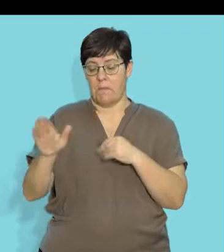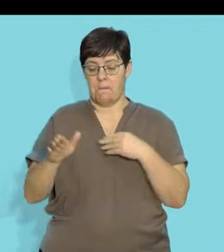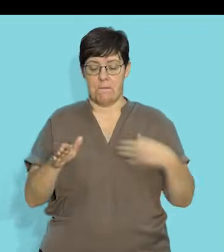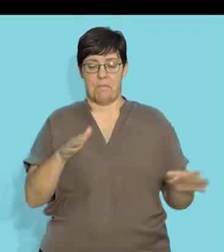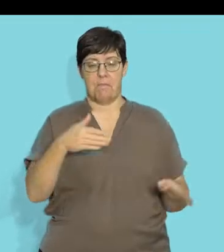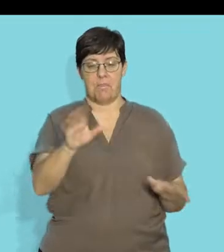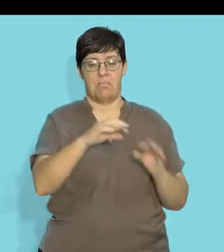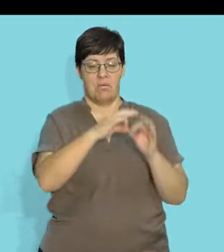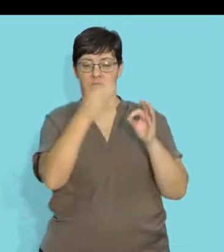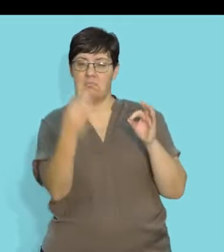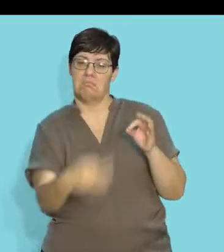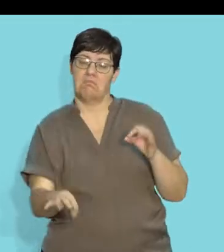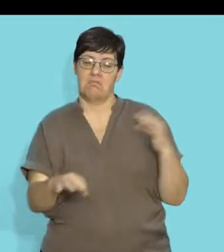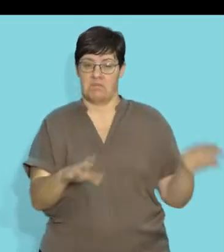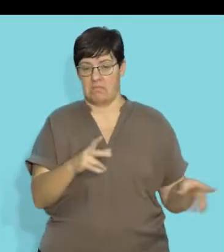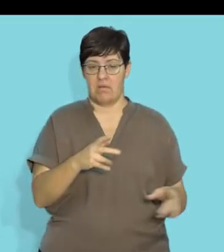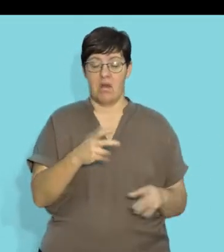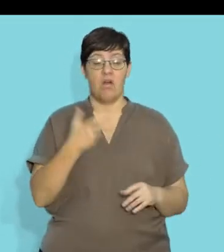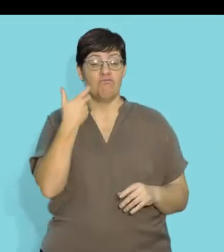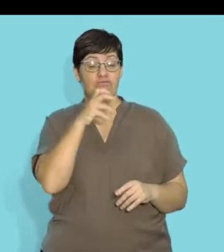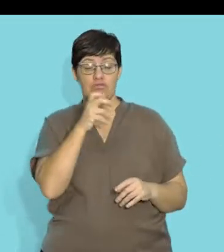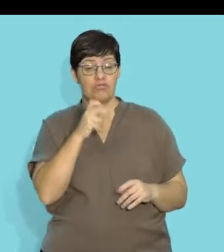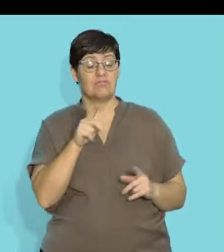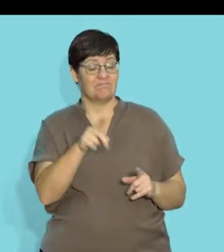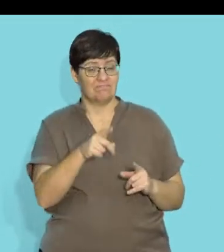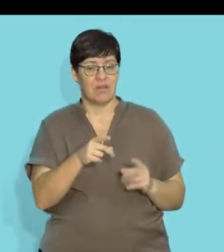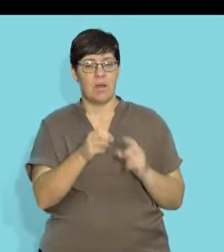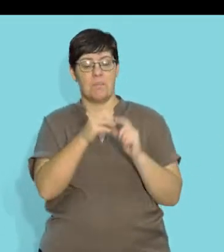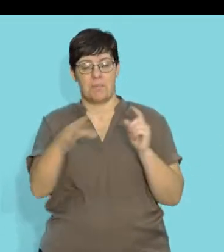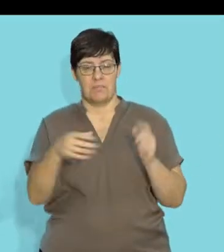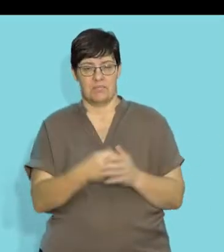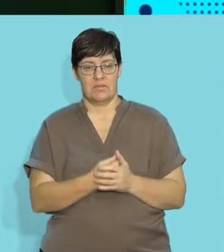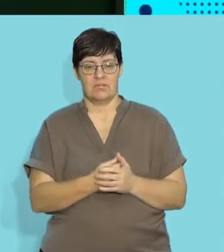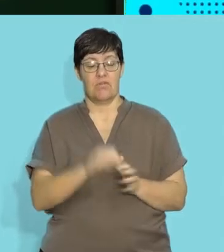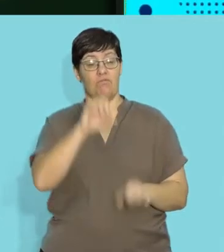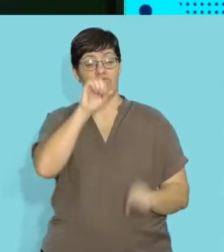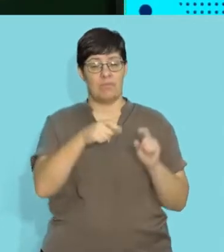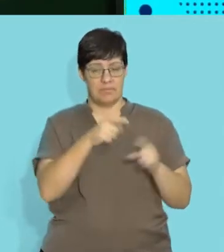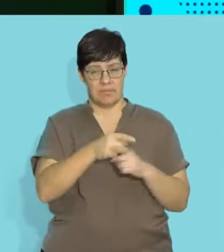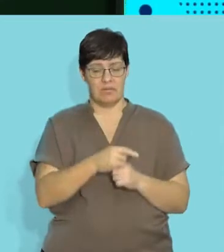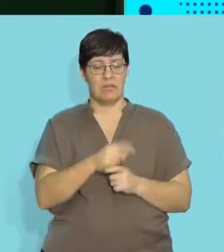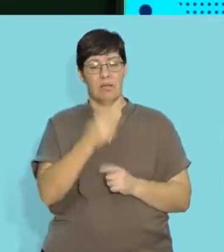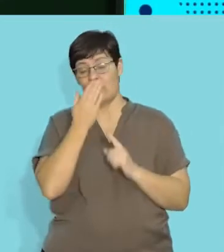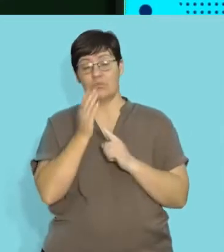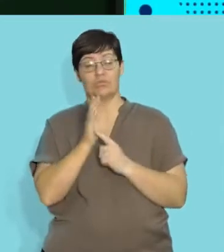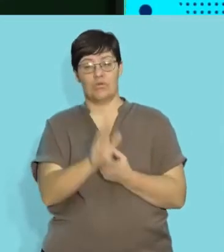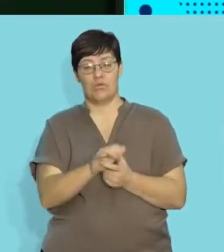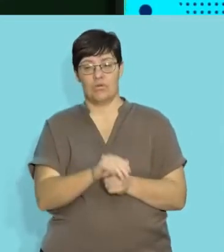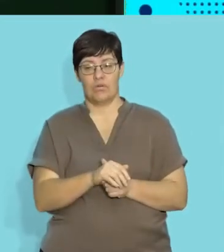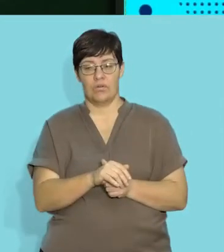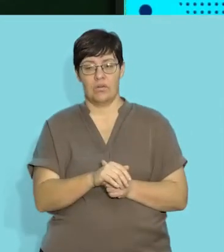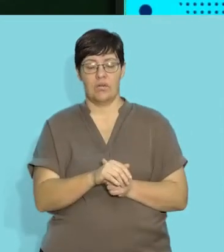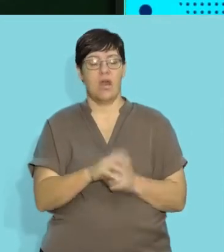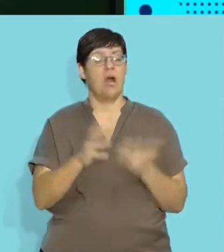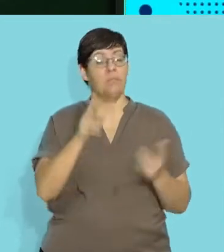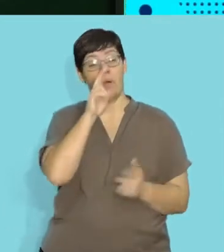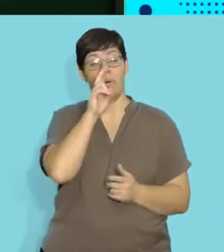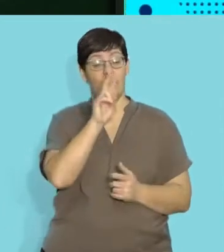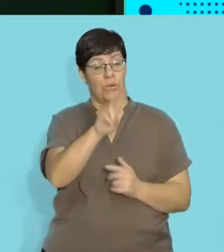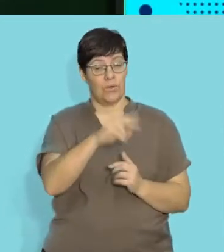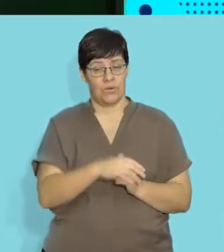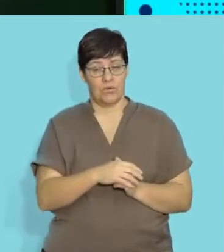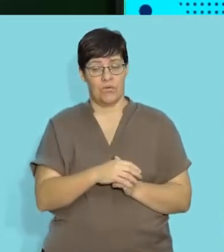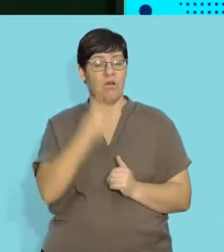leaves, stems, and unripe fruit. And so as we wrap up this section, I'd like to show you kind of when we look